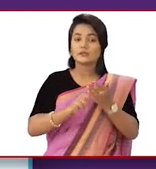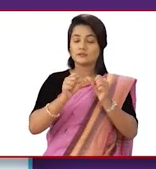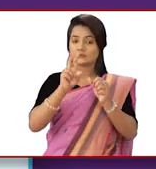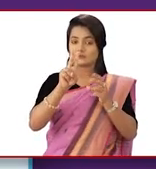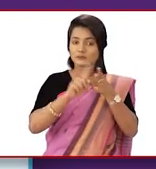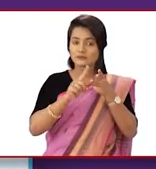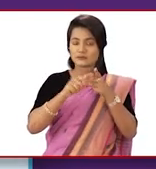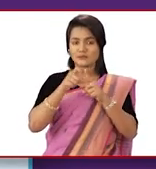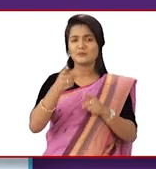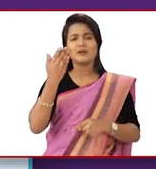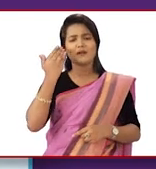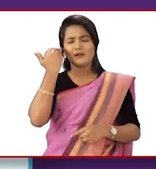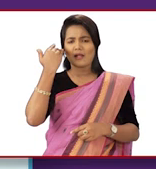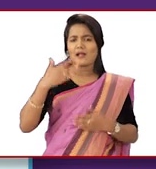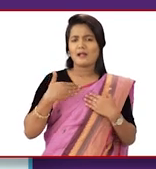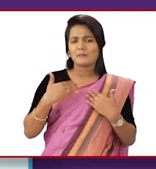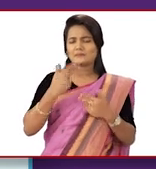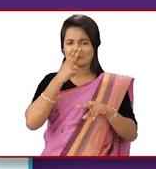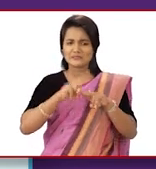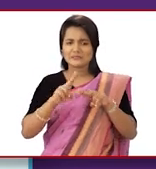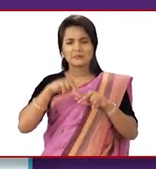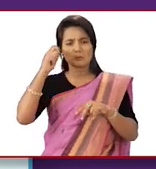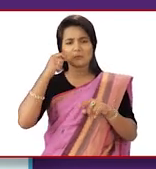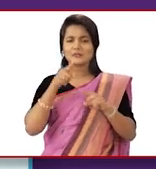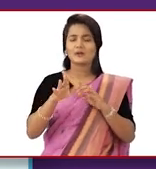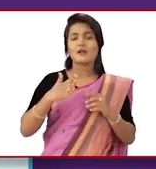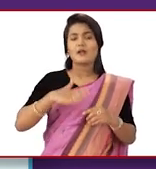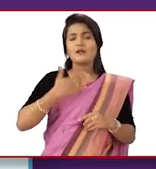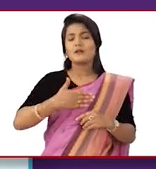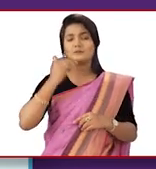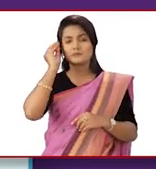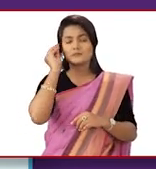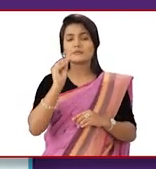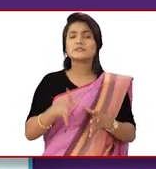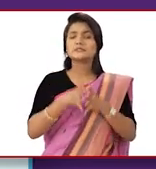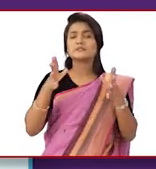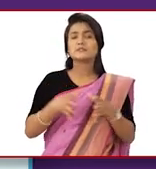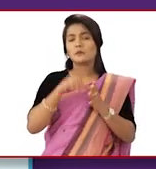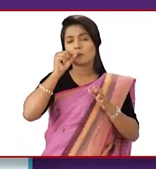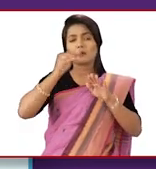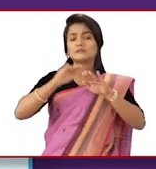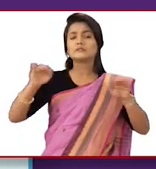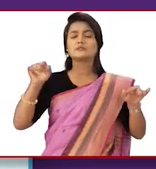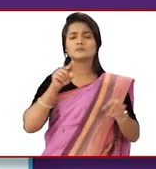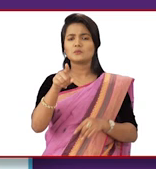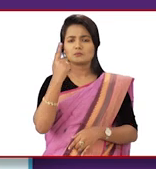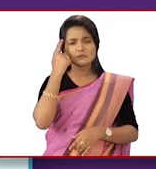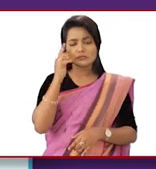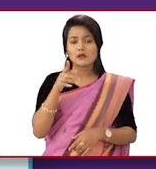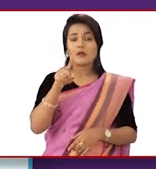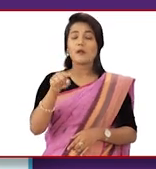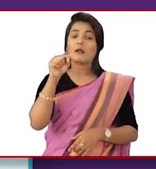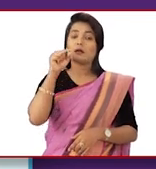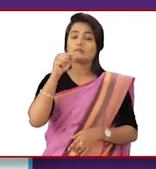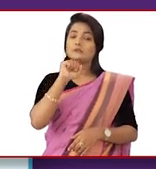as an entertainer, as a comedian, you have the ability to influence a lot of young people. Why do you think young